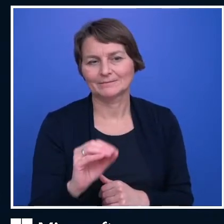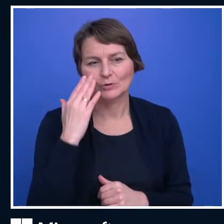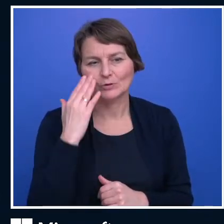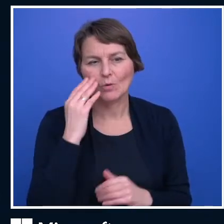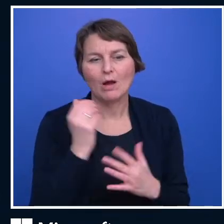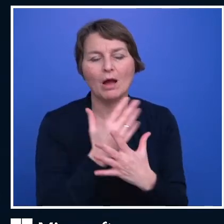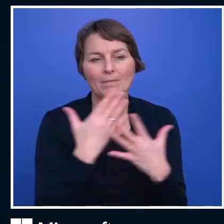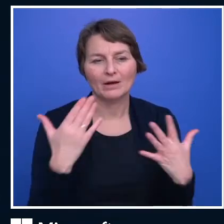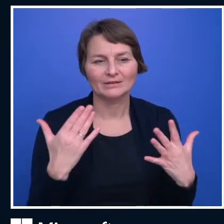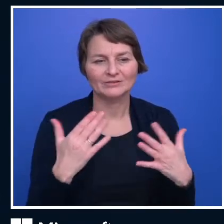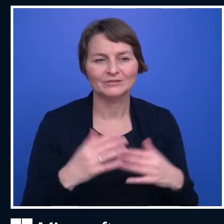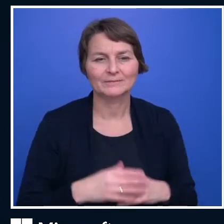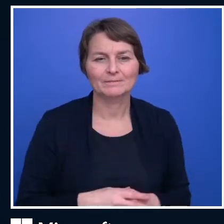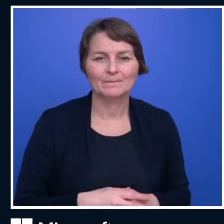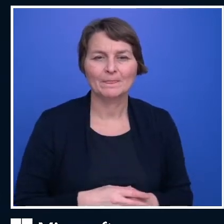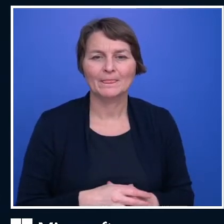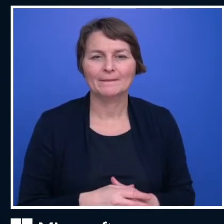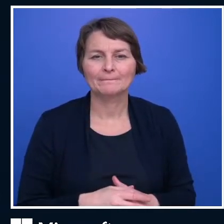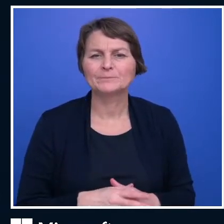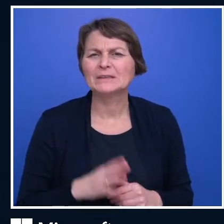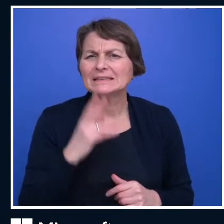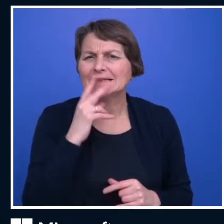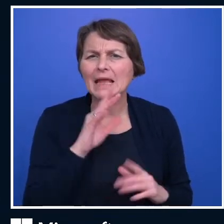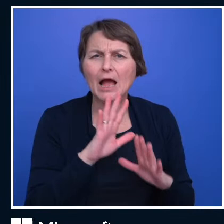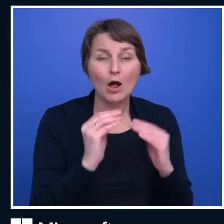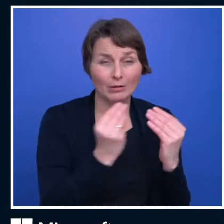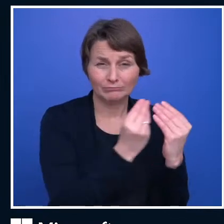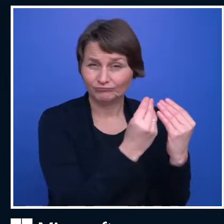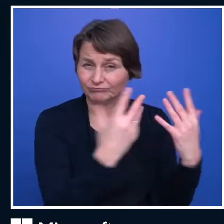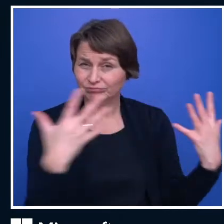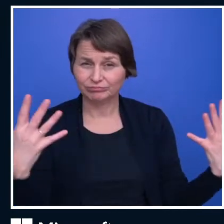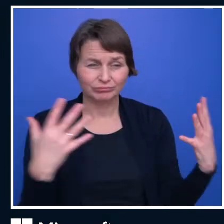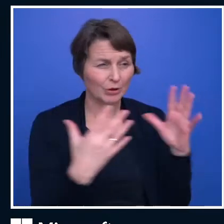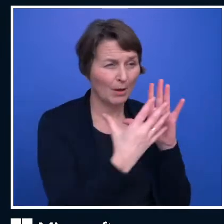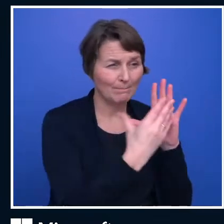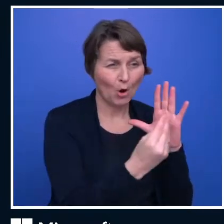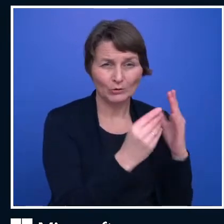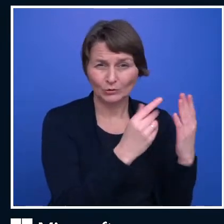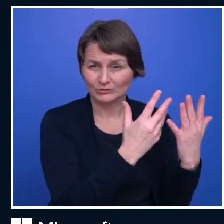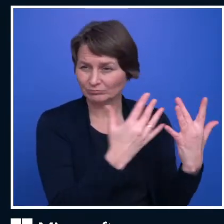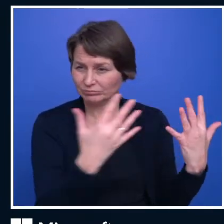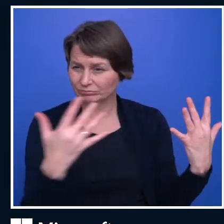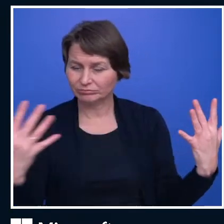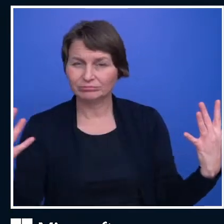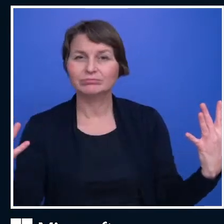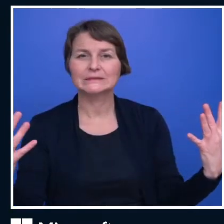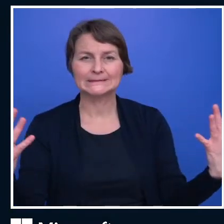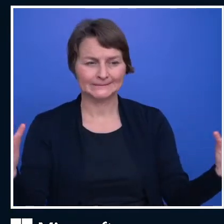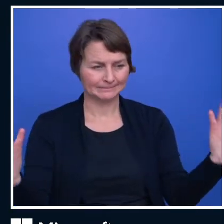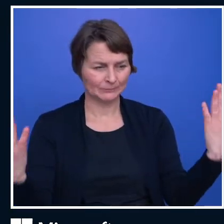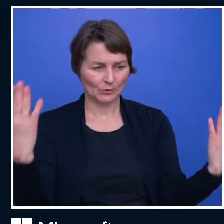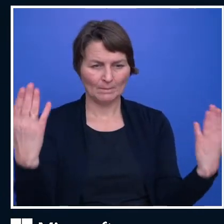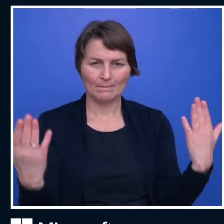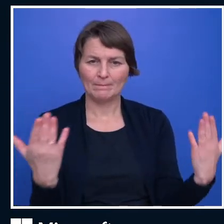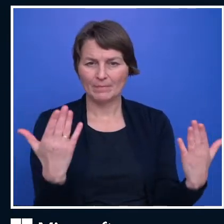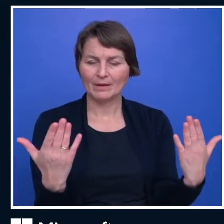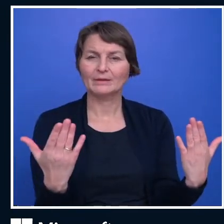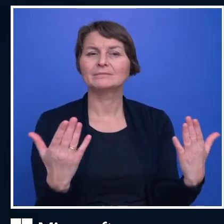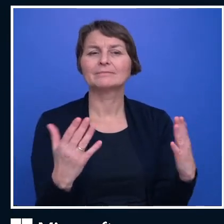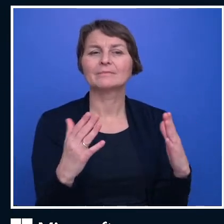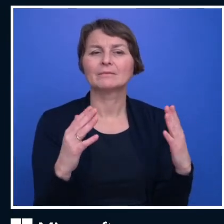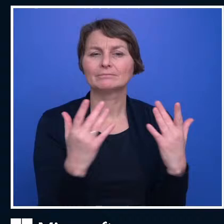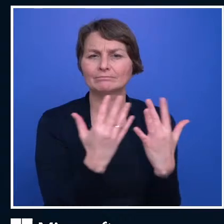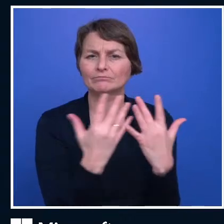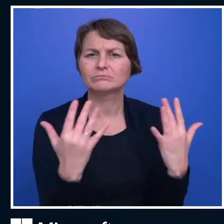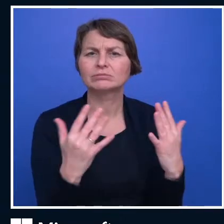you can take a look at all of these models. I most probably might go with this model right over here. So let's click on